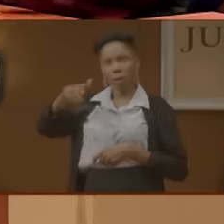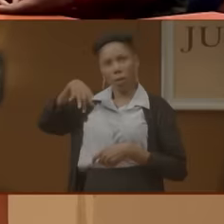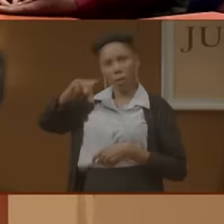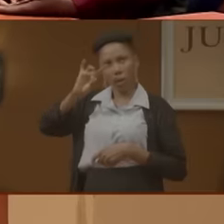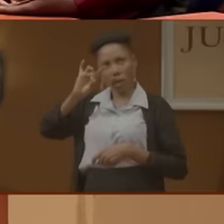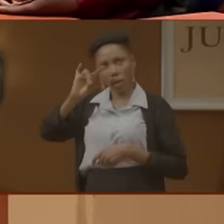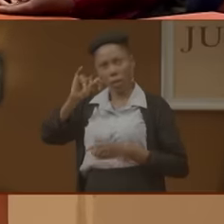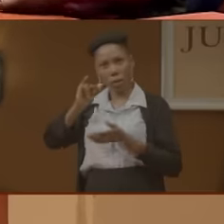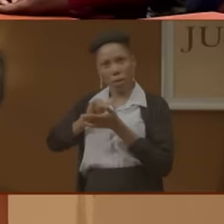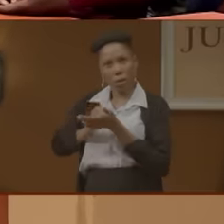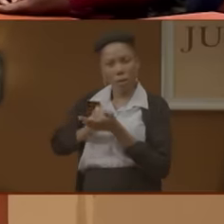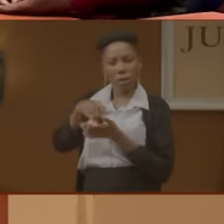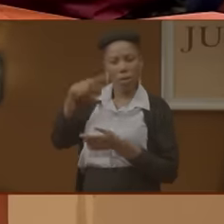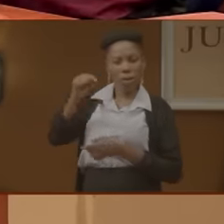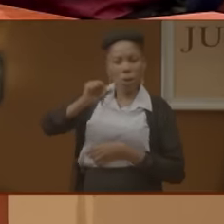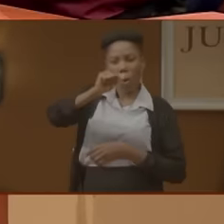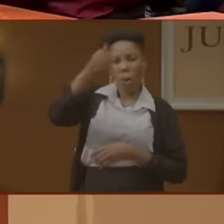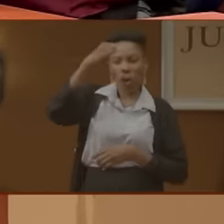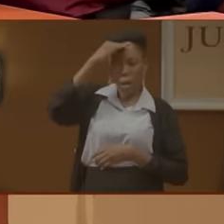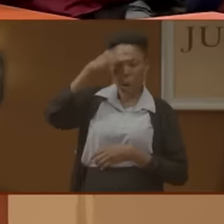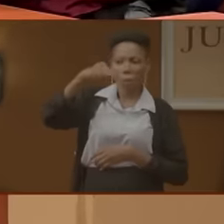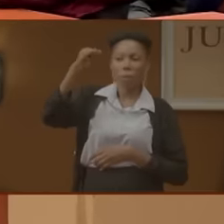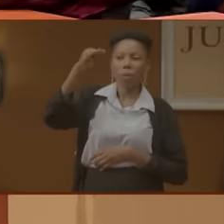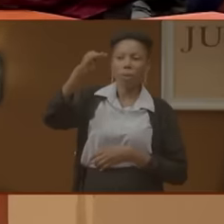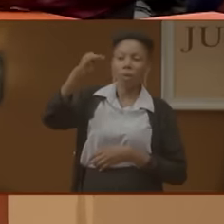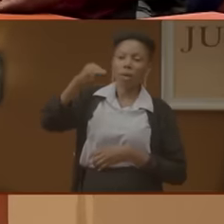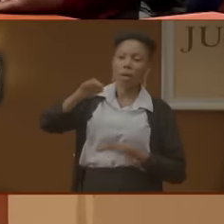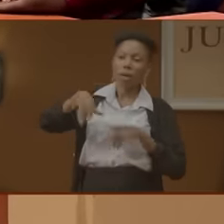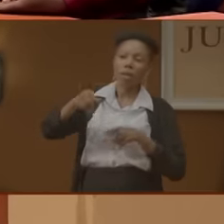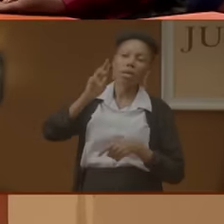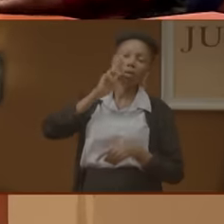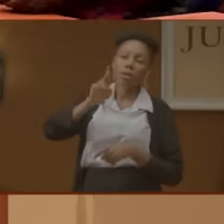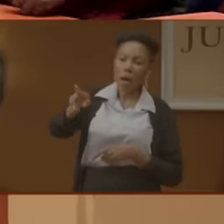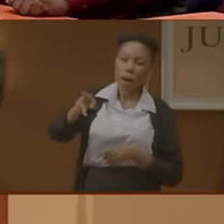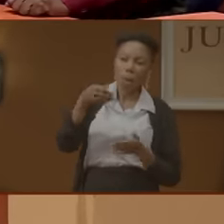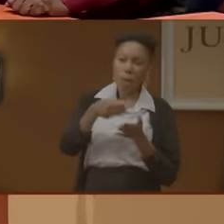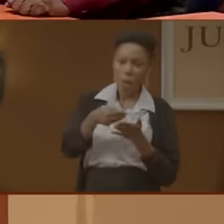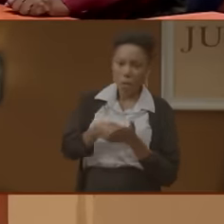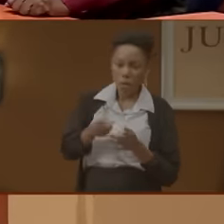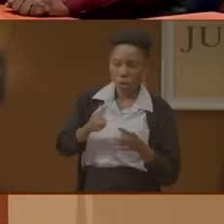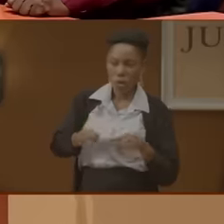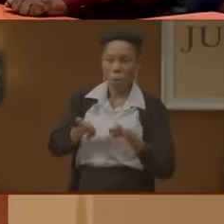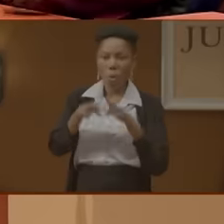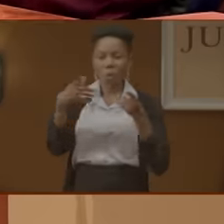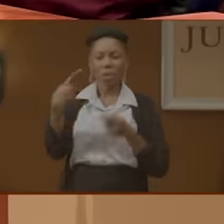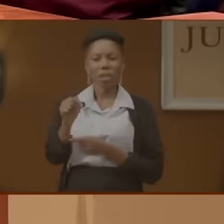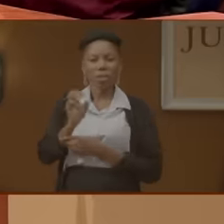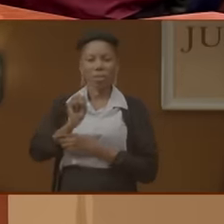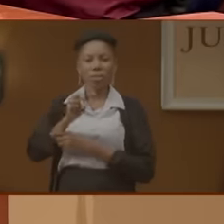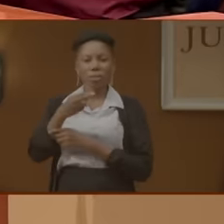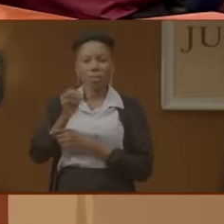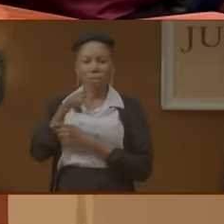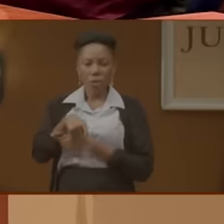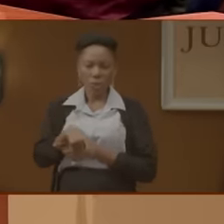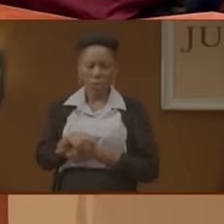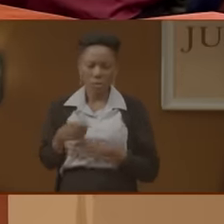never knew that the guy gave him, the brother, so to say, gave him money to gave her money to open the shop. Now, the